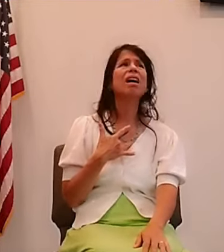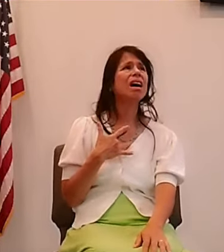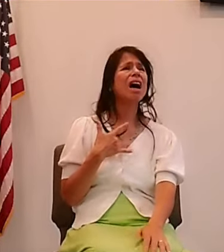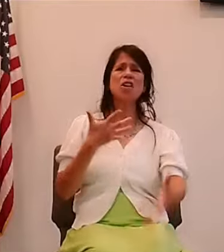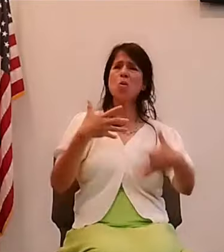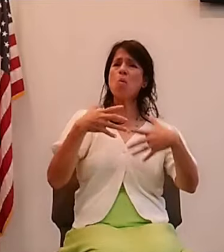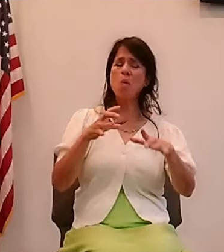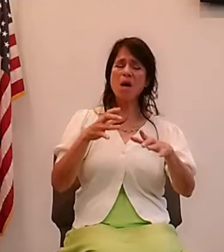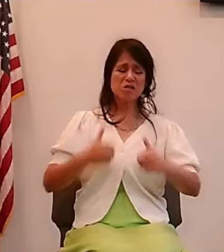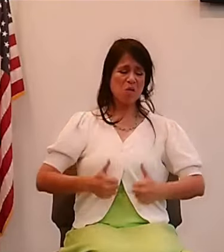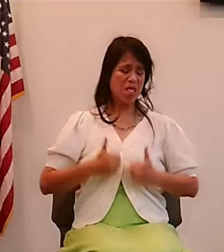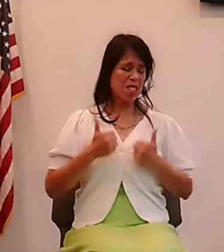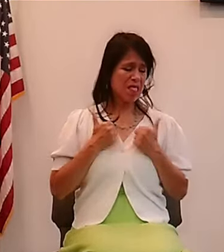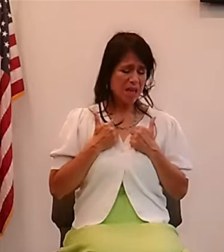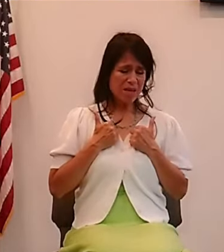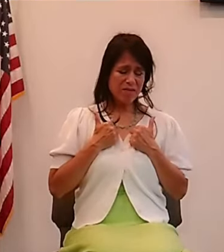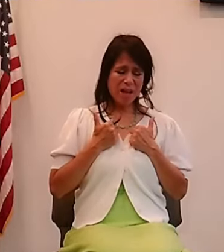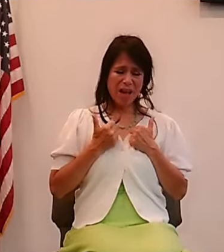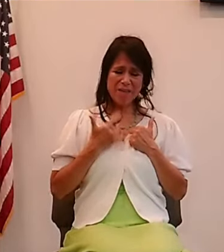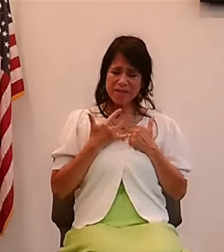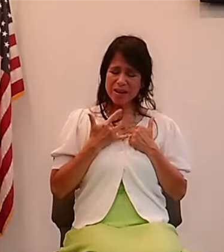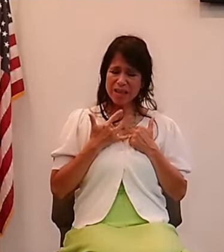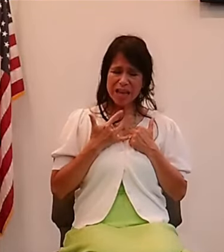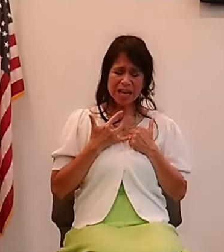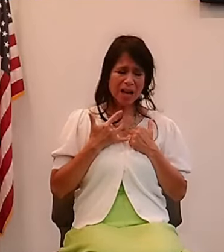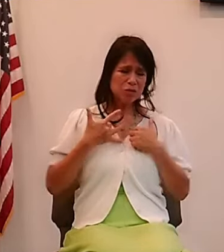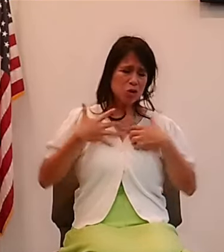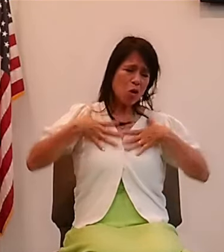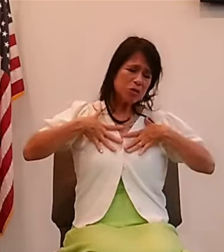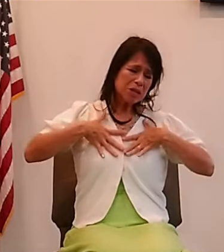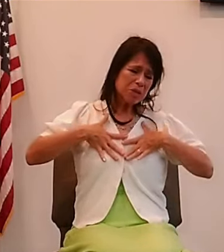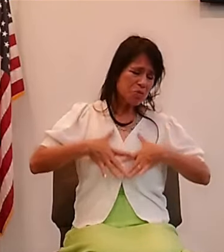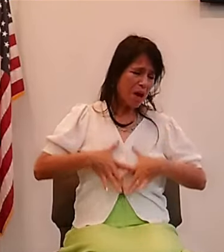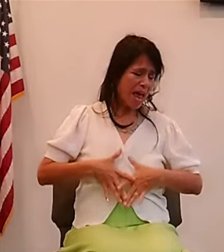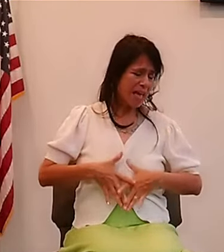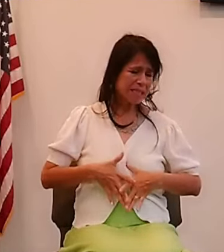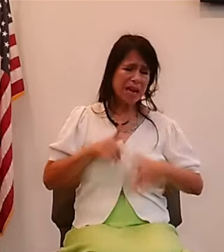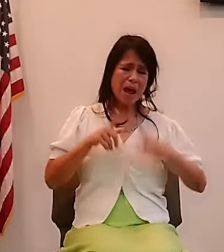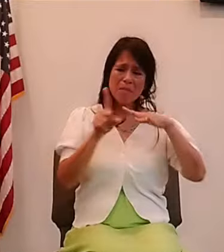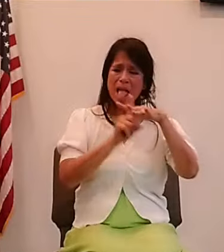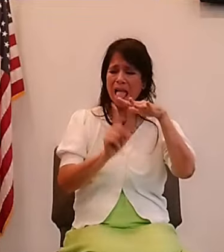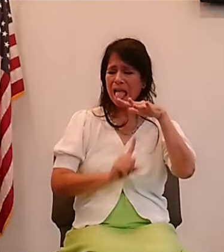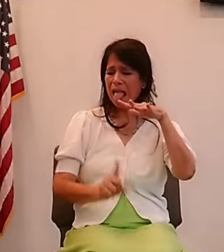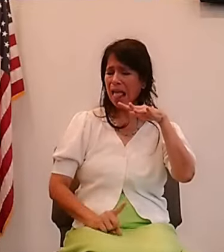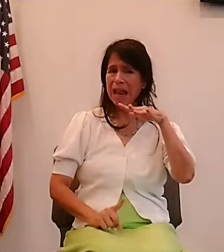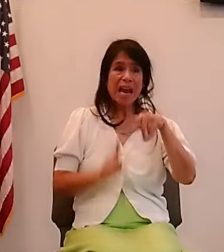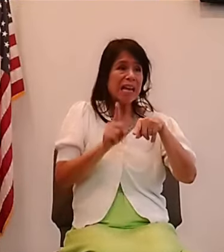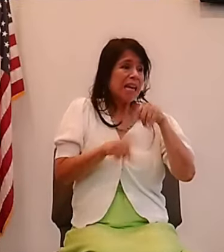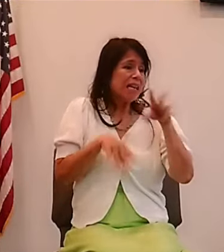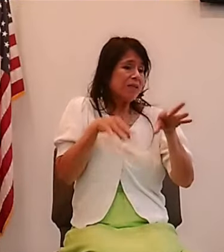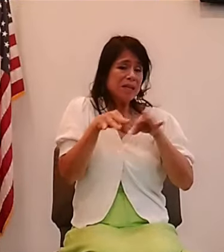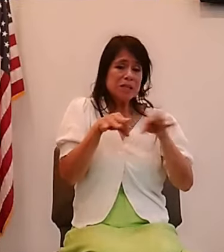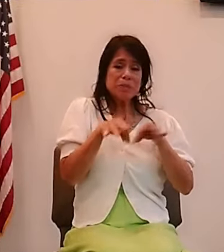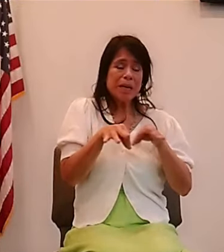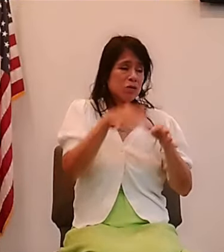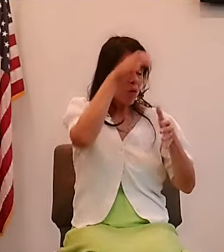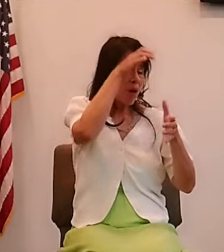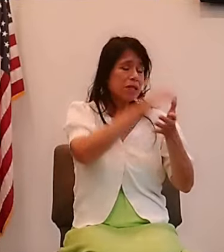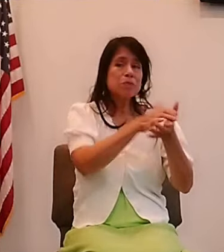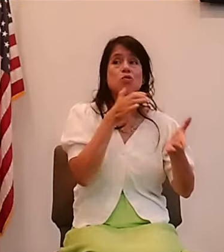when we're swallowed up with a chasm of depression, which we cannot explain, maybe even to our spouses.